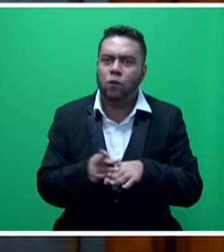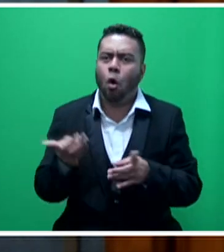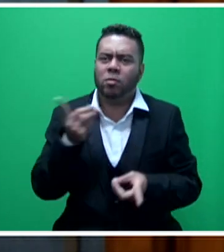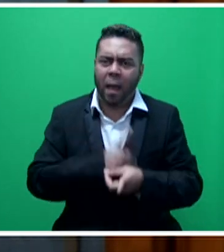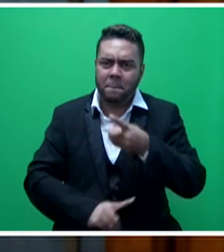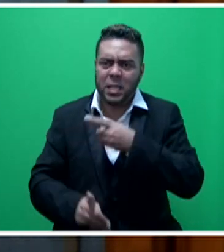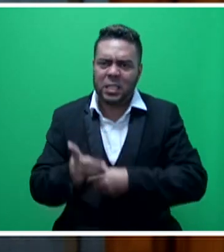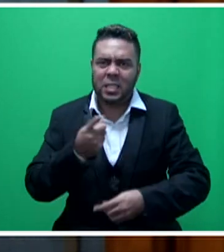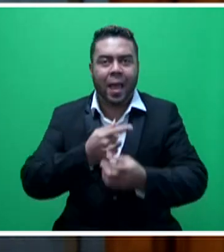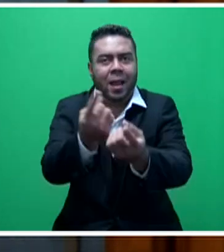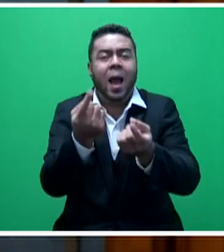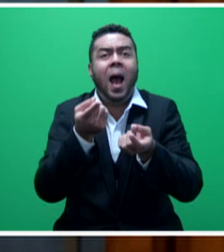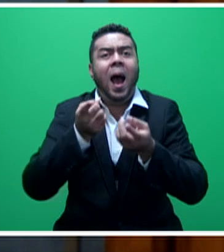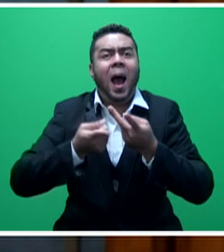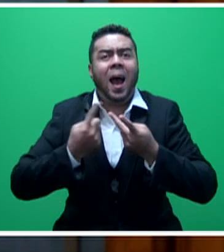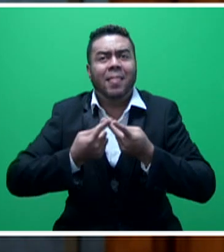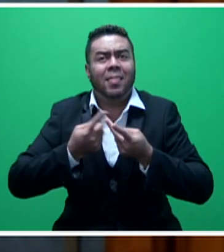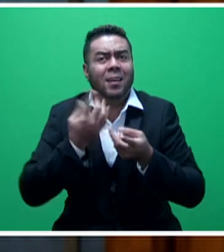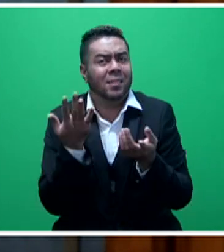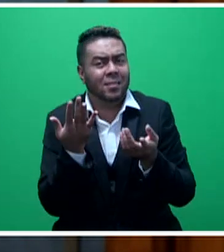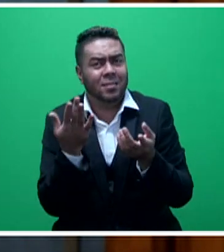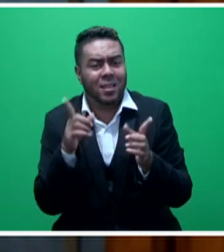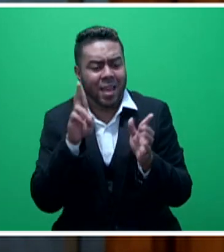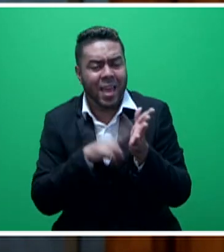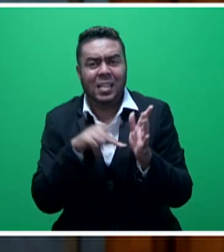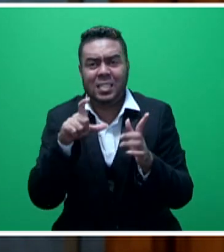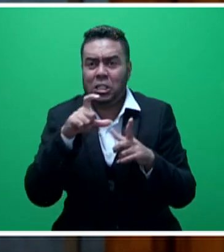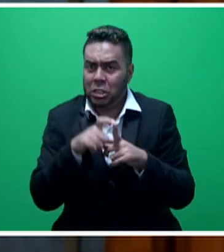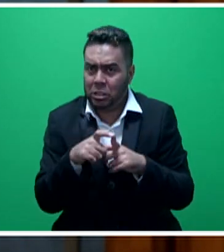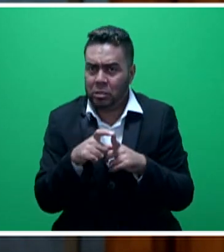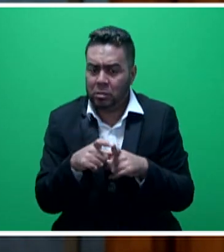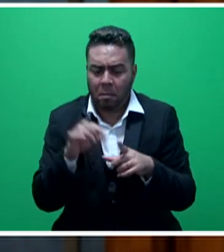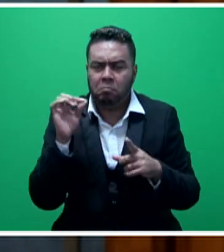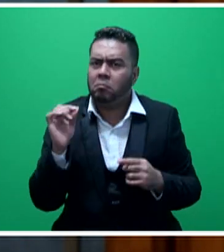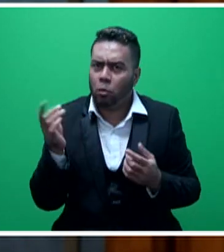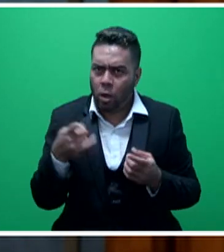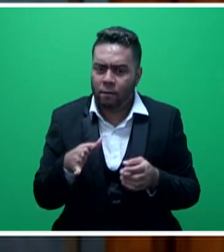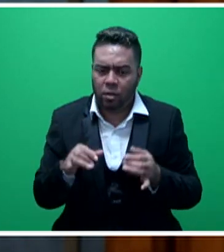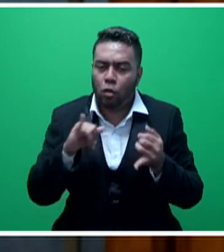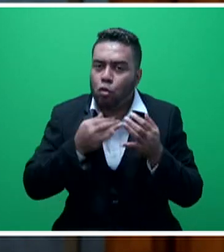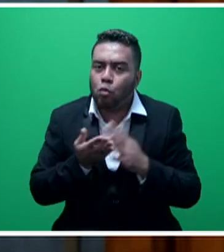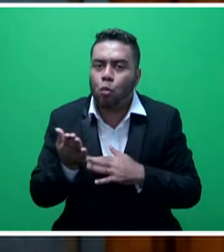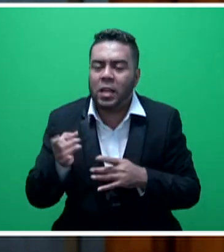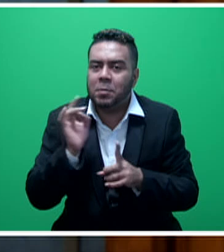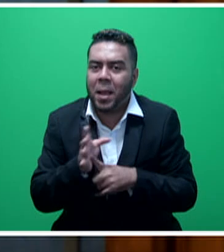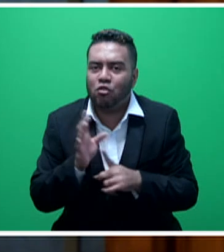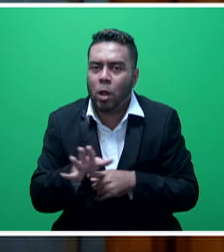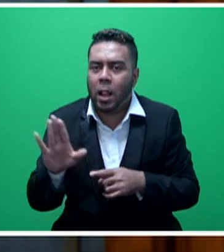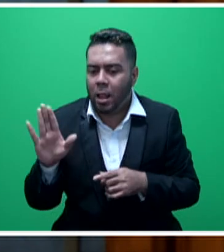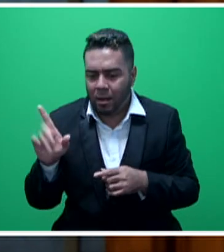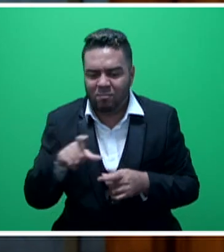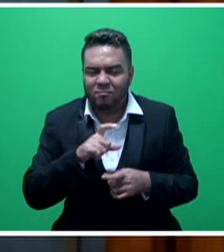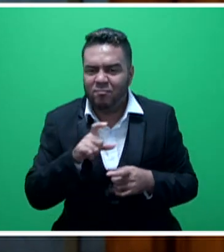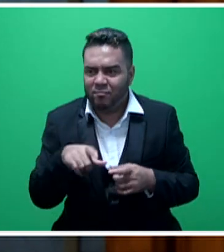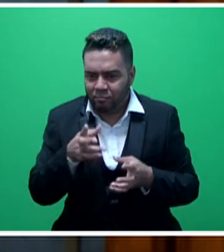other NCDs. PEN is also being implemented through the SOPDs at health centers to improve